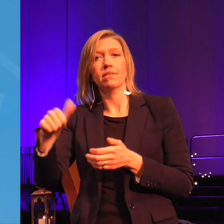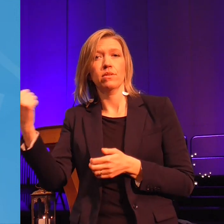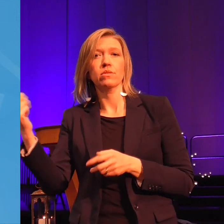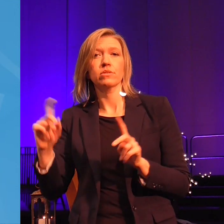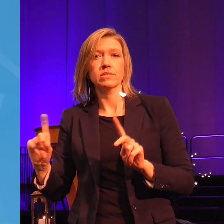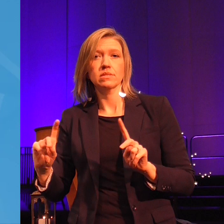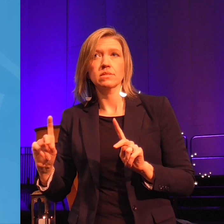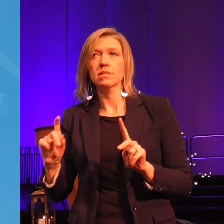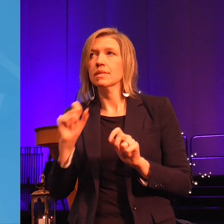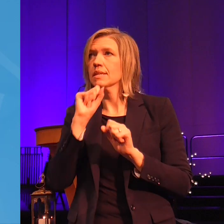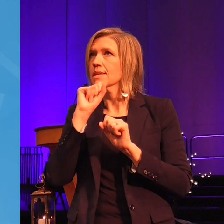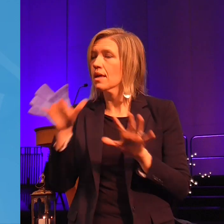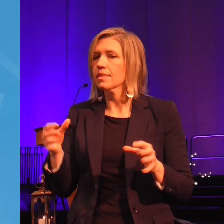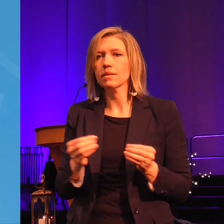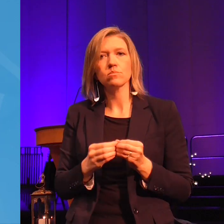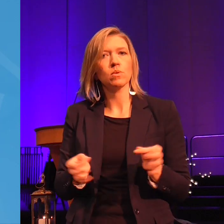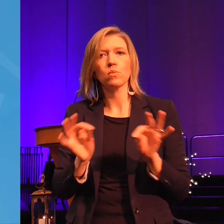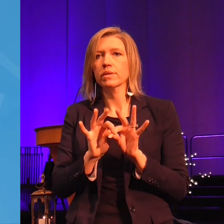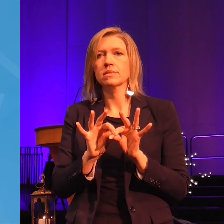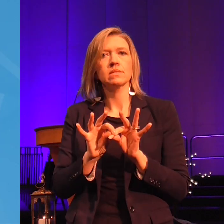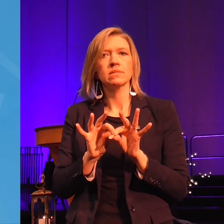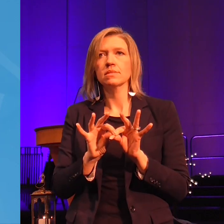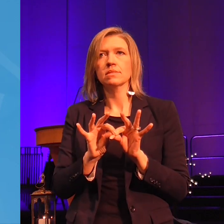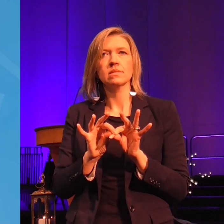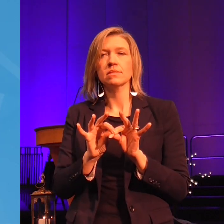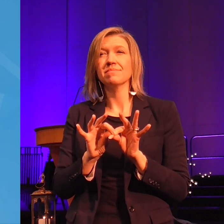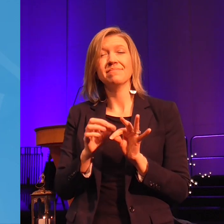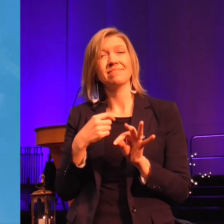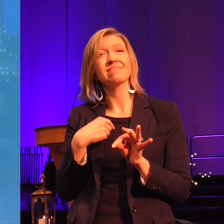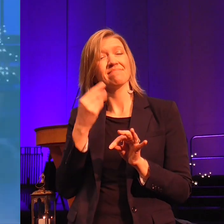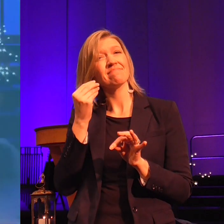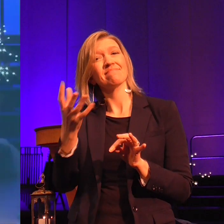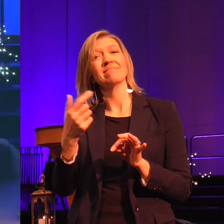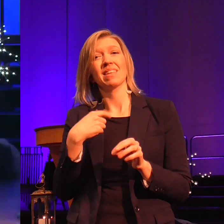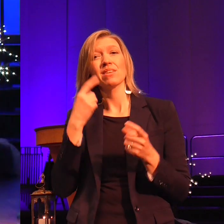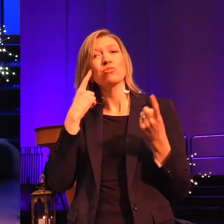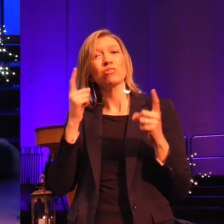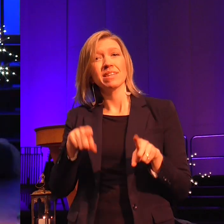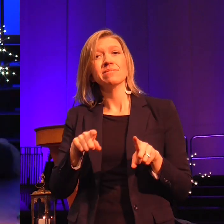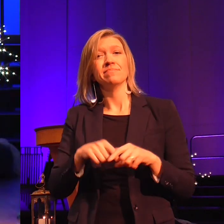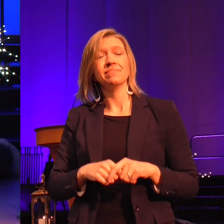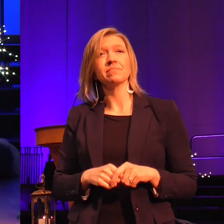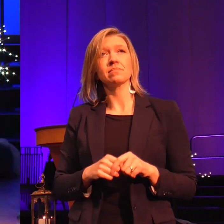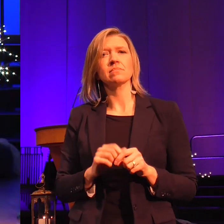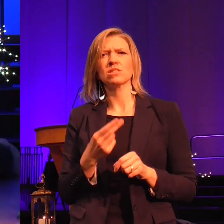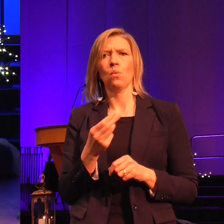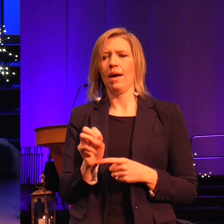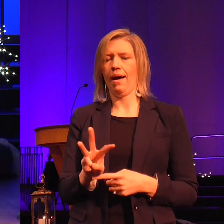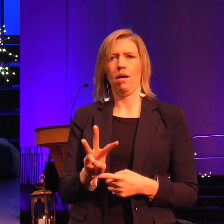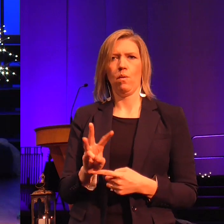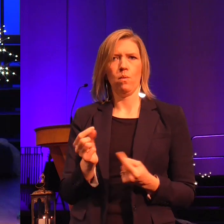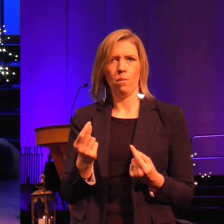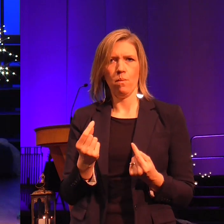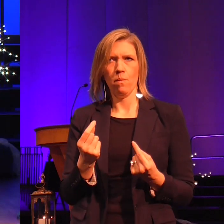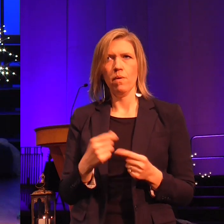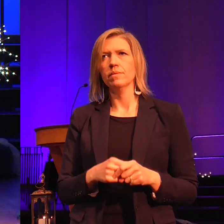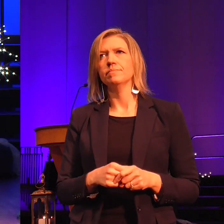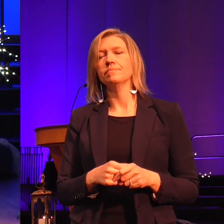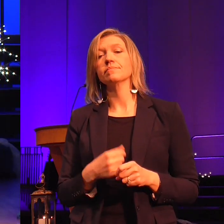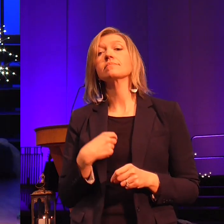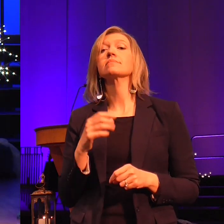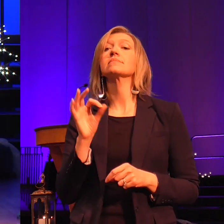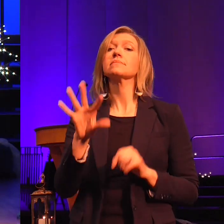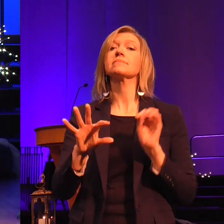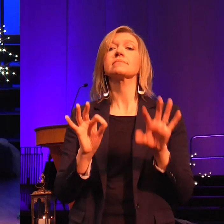Nothing is more important. And I would say that today I'm agreeing with this. So how? How do we do this? I've got some tips